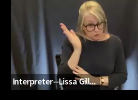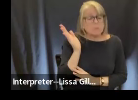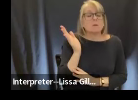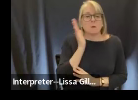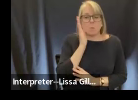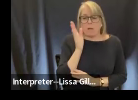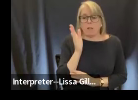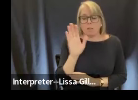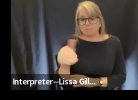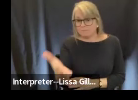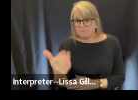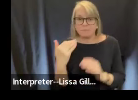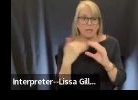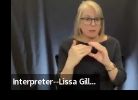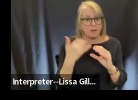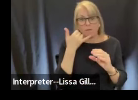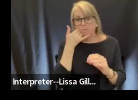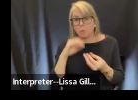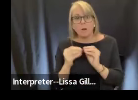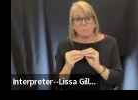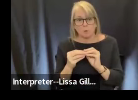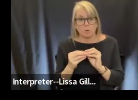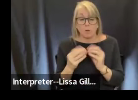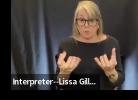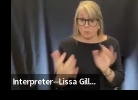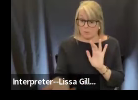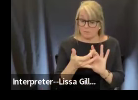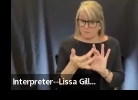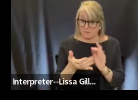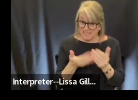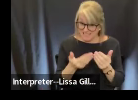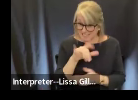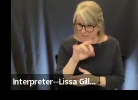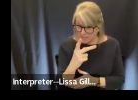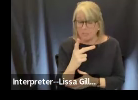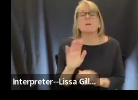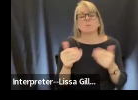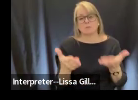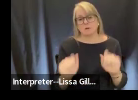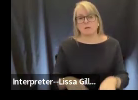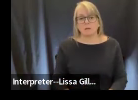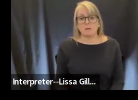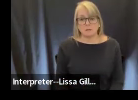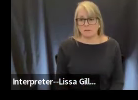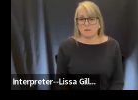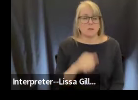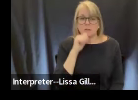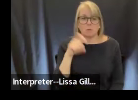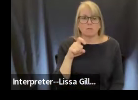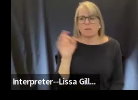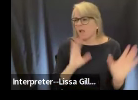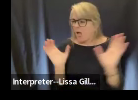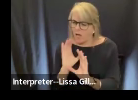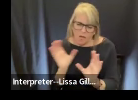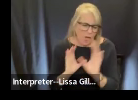address and my phone number. So if you want to reach out to me and ask for an easy link to those, I can provide that for you so you don't have to go digging around and